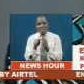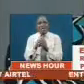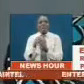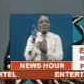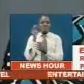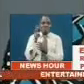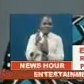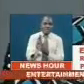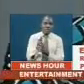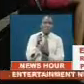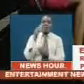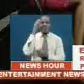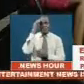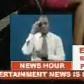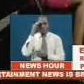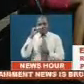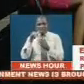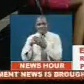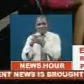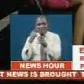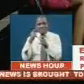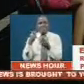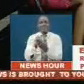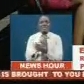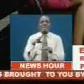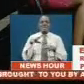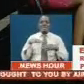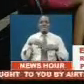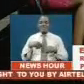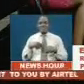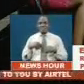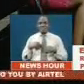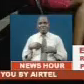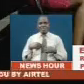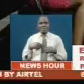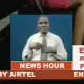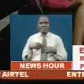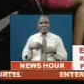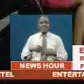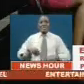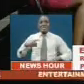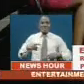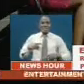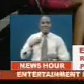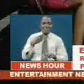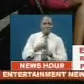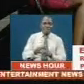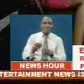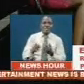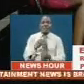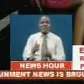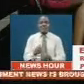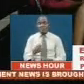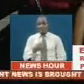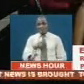history, which one needs to be part of the play. How do you see the country accepting stage plays? Is it difficult? I think